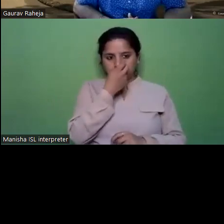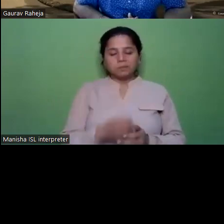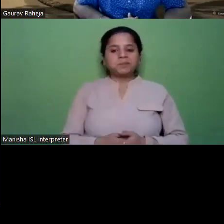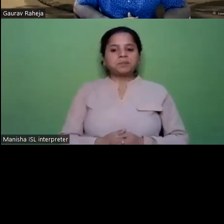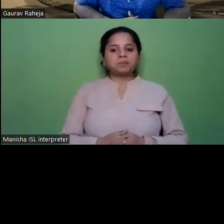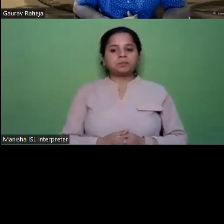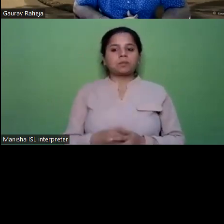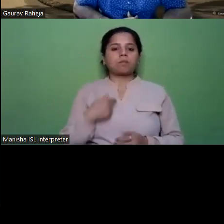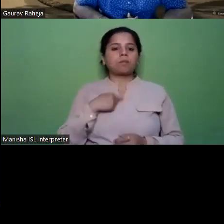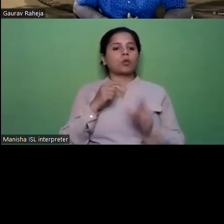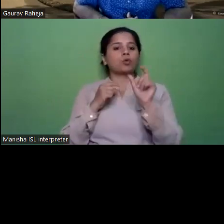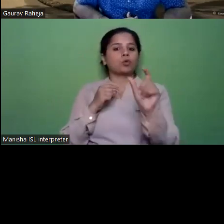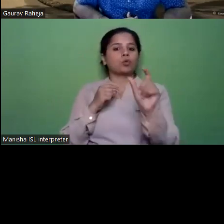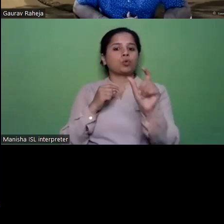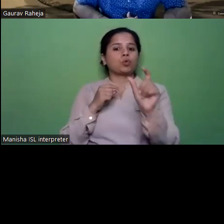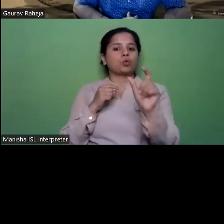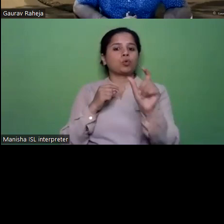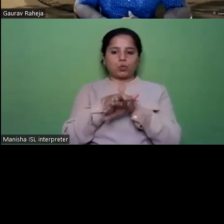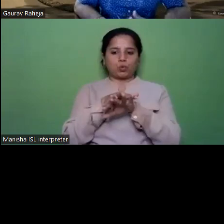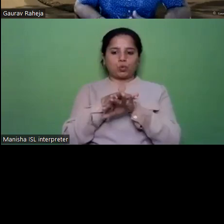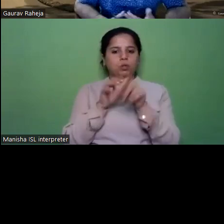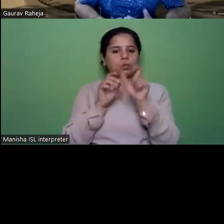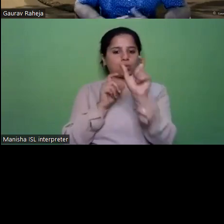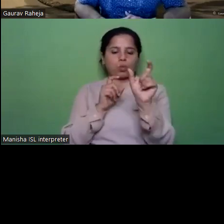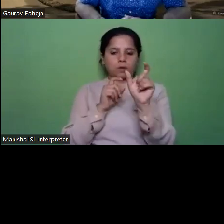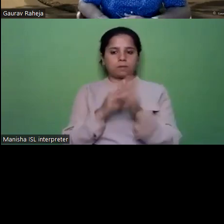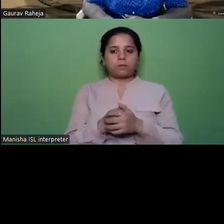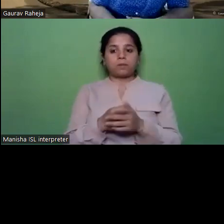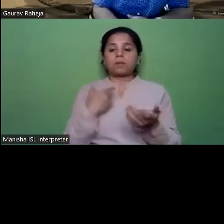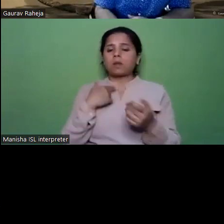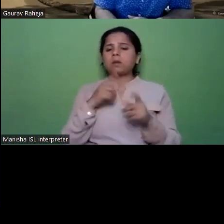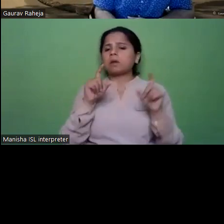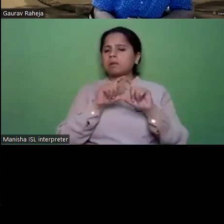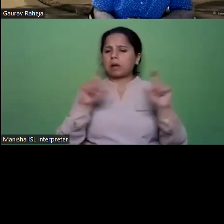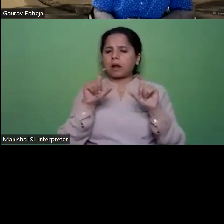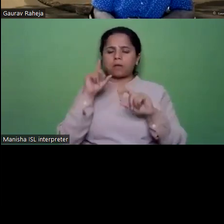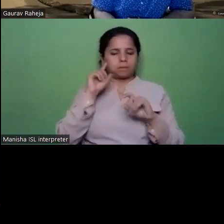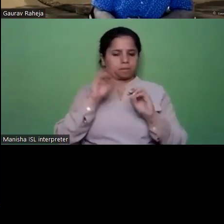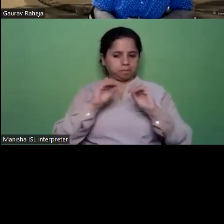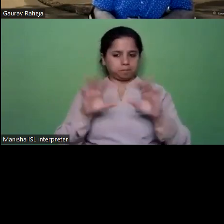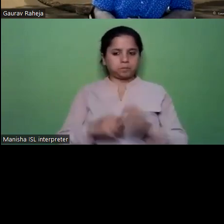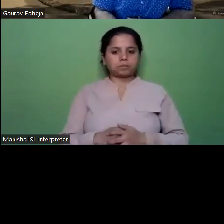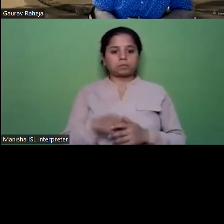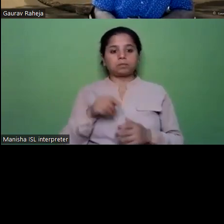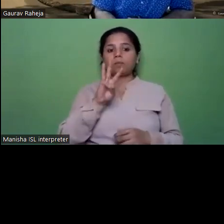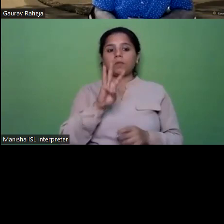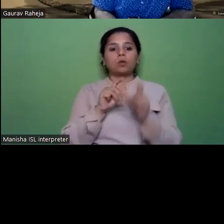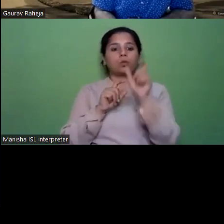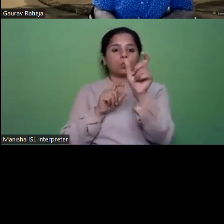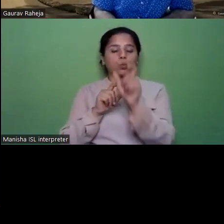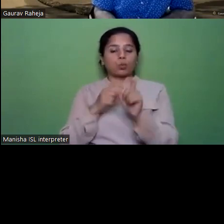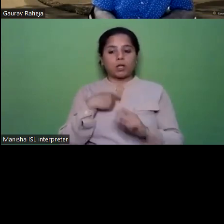I'm using the word is inclusion. Let me also clarify these three words that we are using